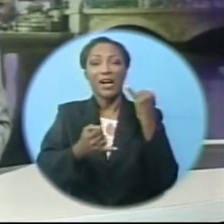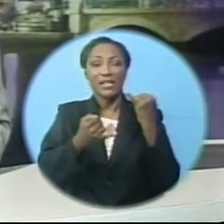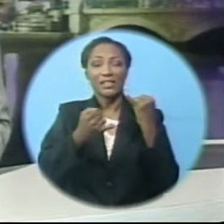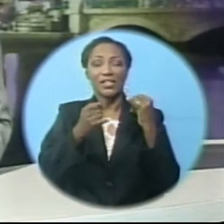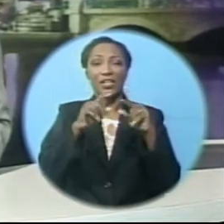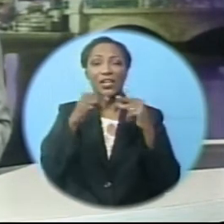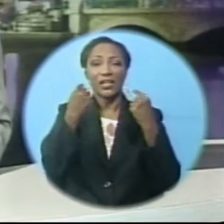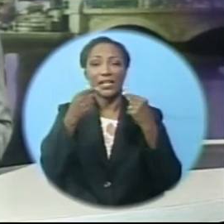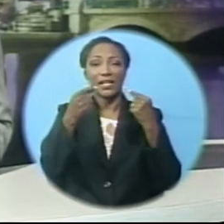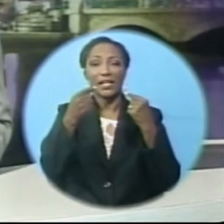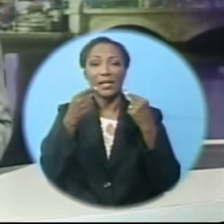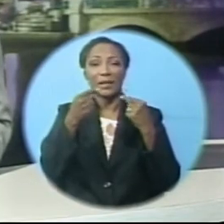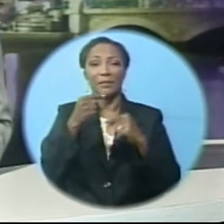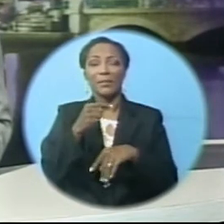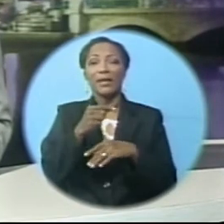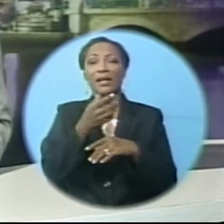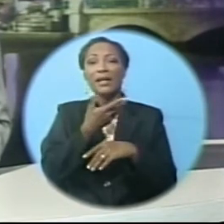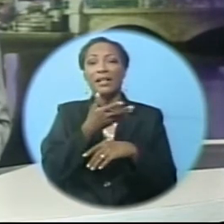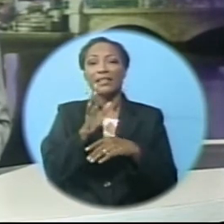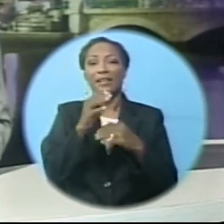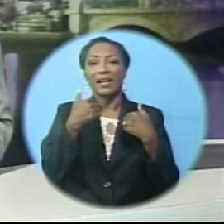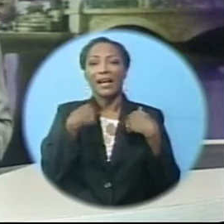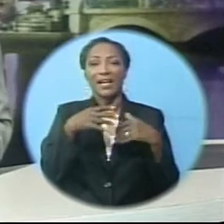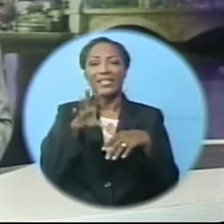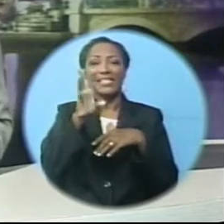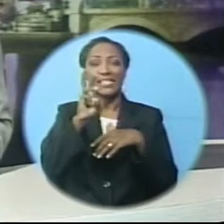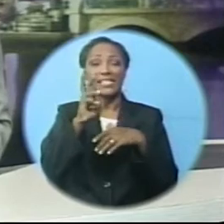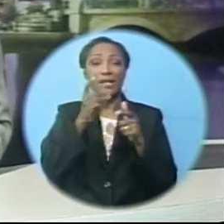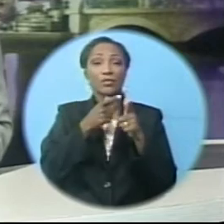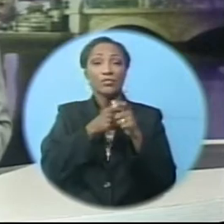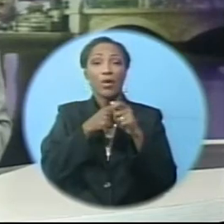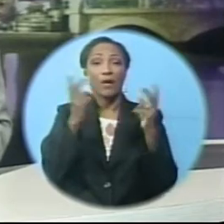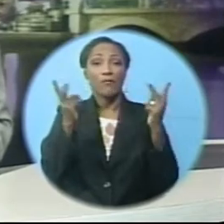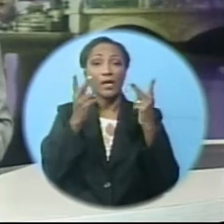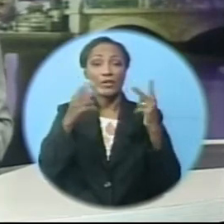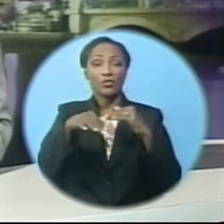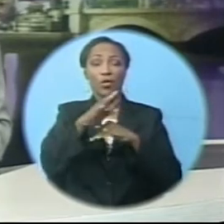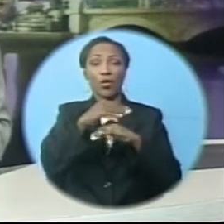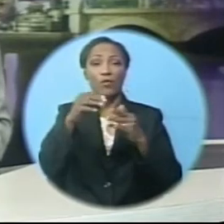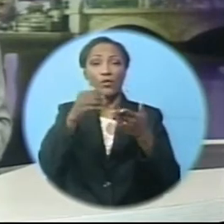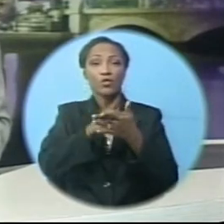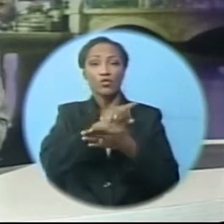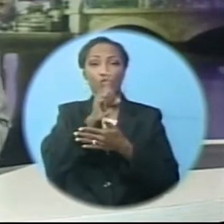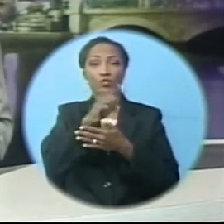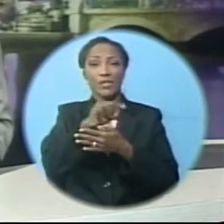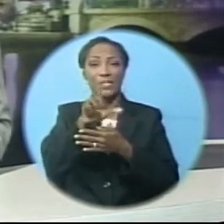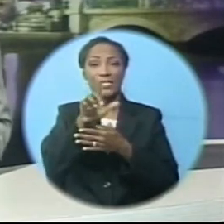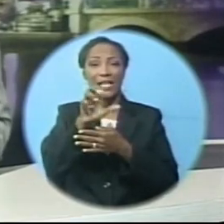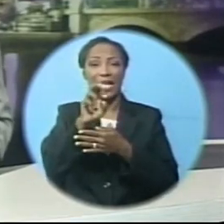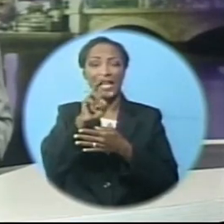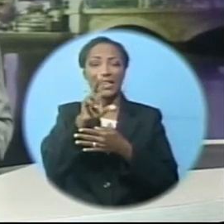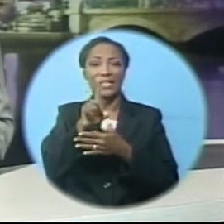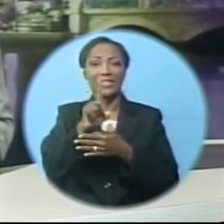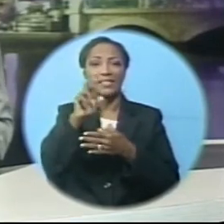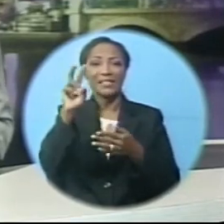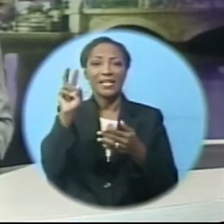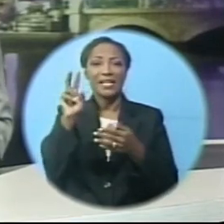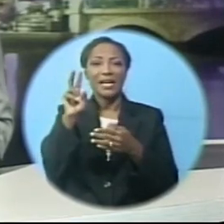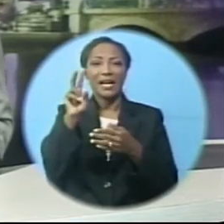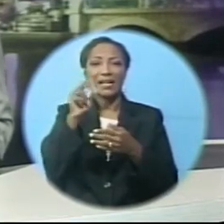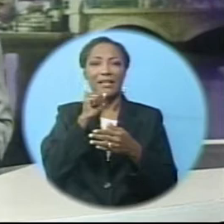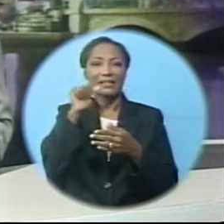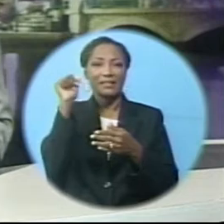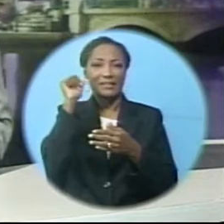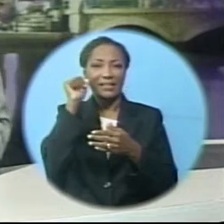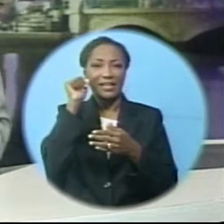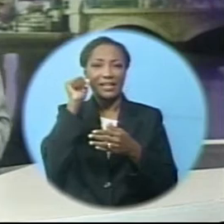of the competition after completing a 6-run victory over New Zealand women in the second semi-final yesterday at the Wankhede Stadium.